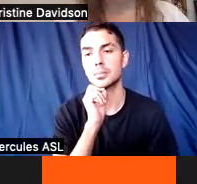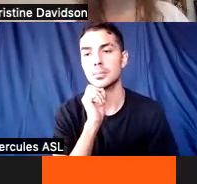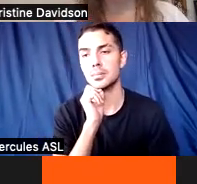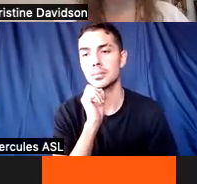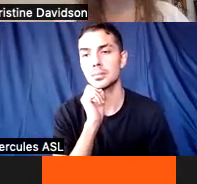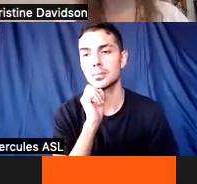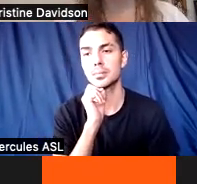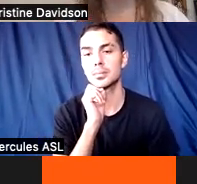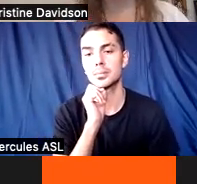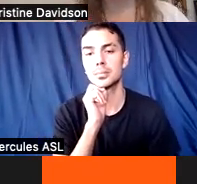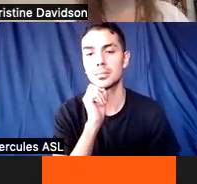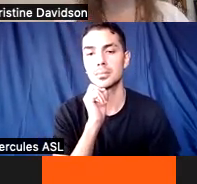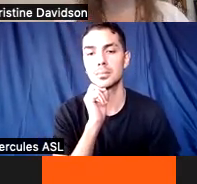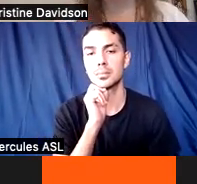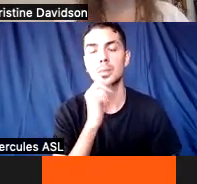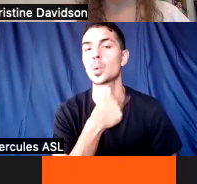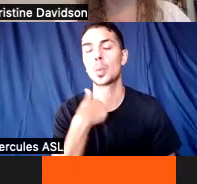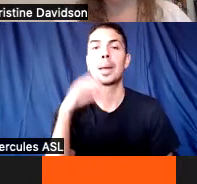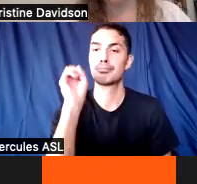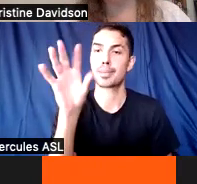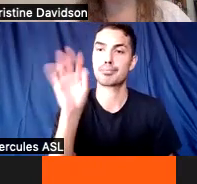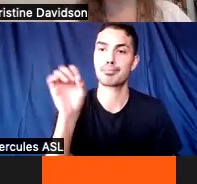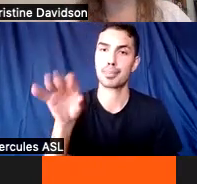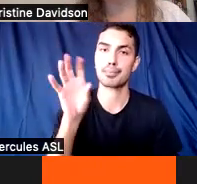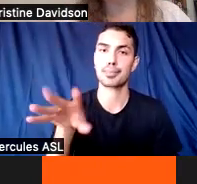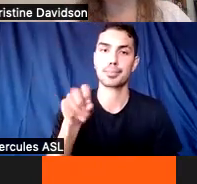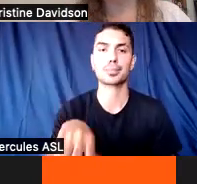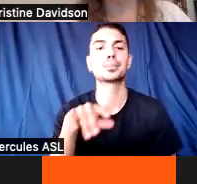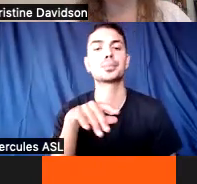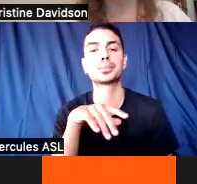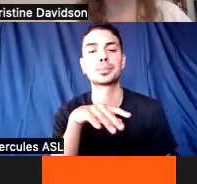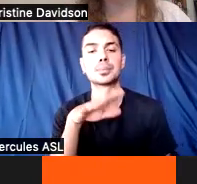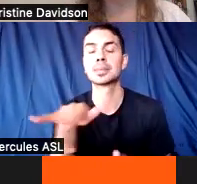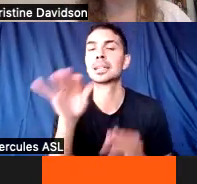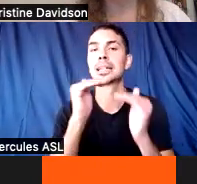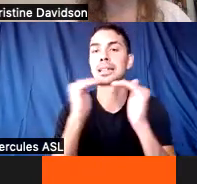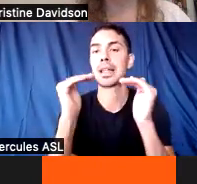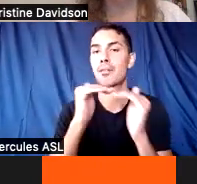And all the ones that we listed for the prior one, the degree of assault, for sure.